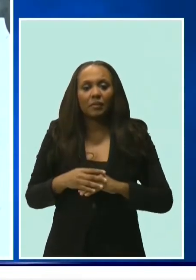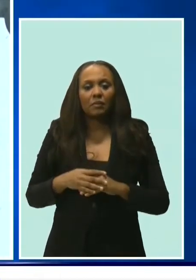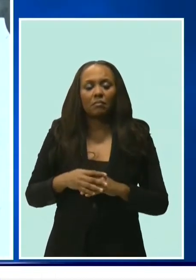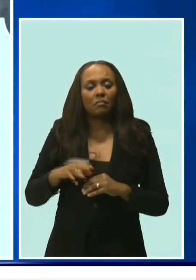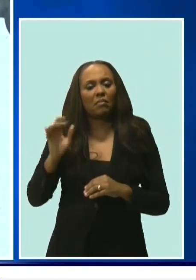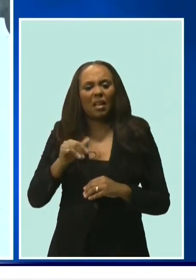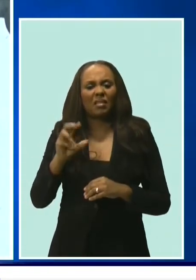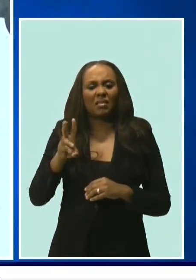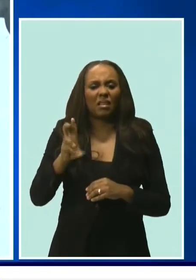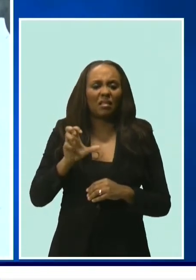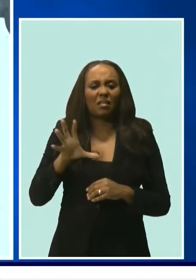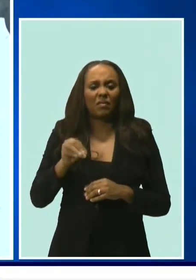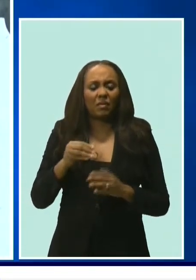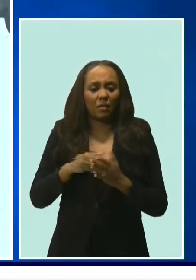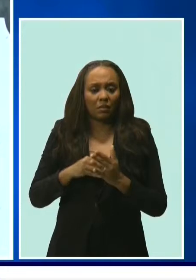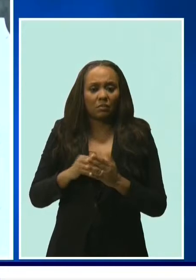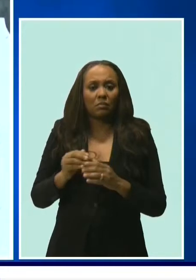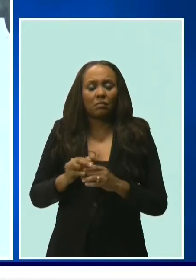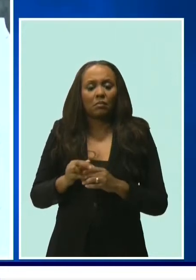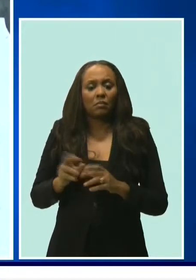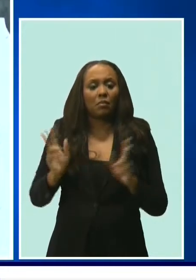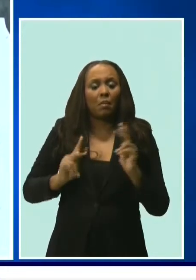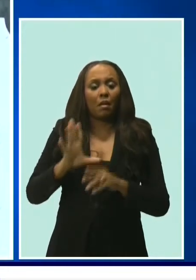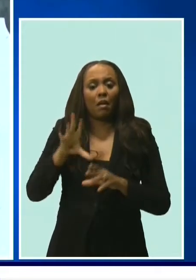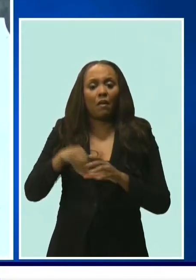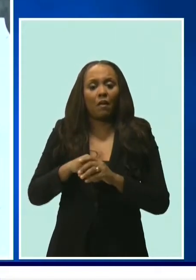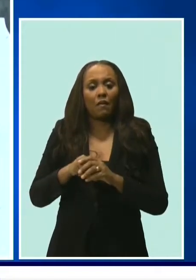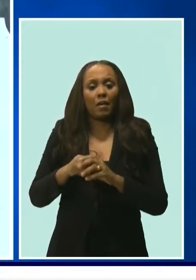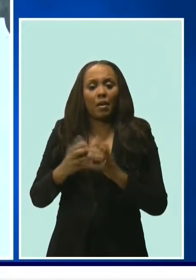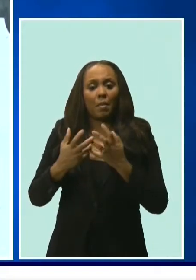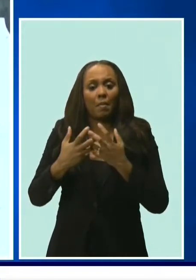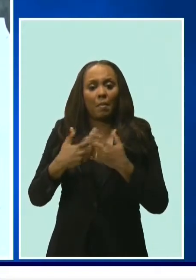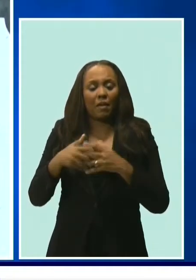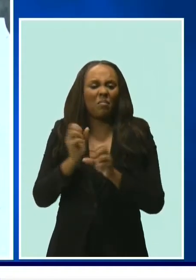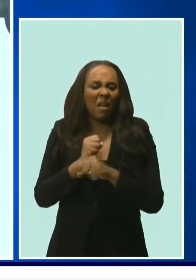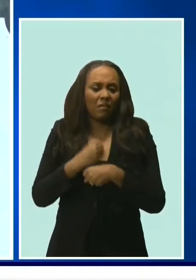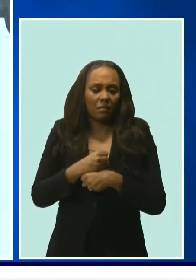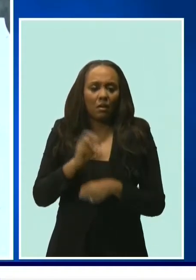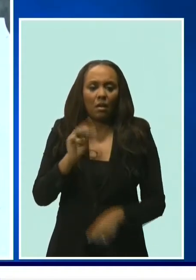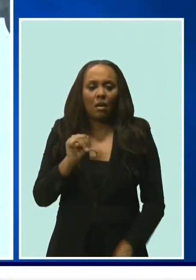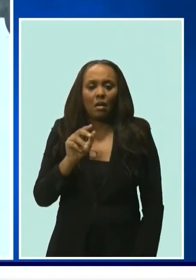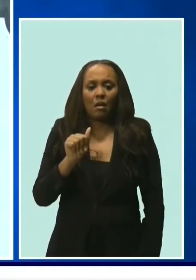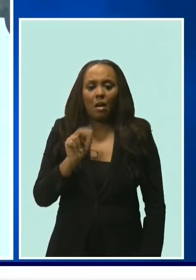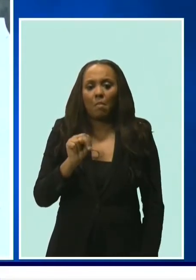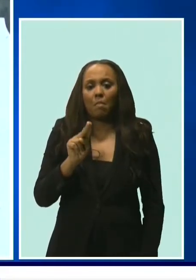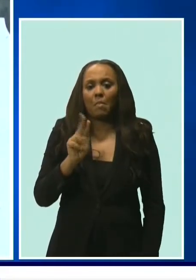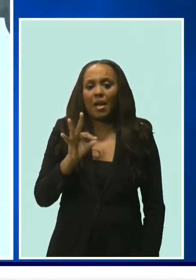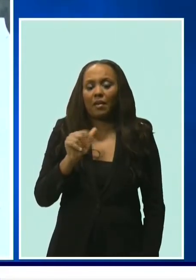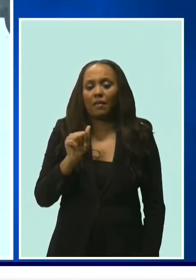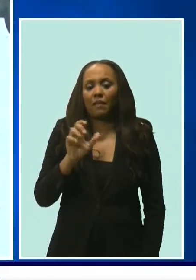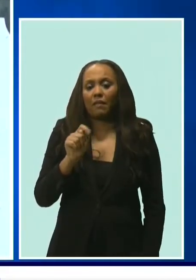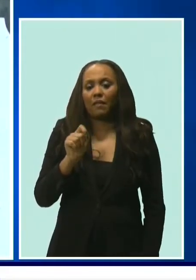David Ellis also recalled chemical fires that took place in Barbados, noting that journalists are not only at risk from